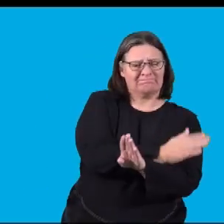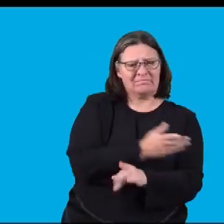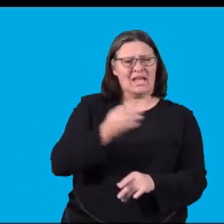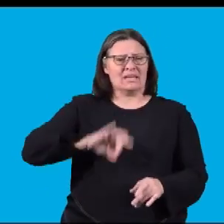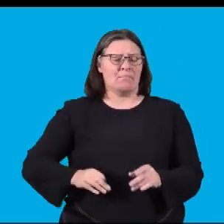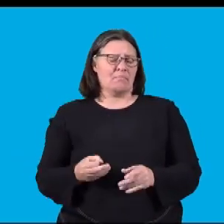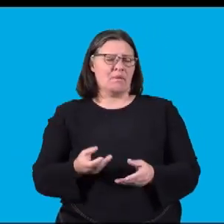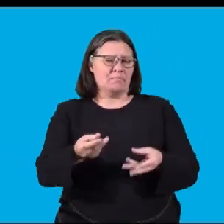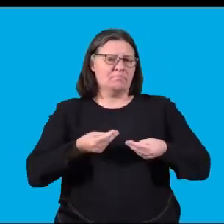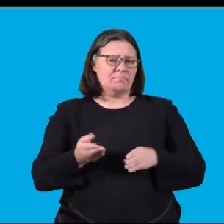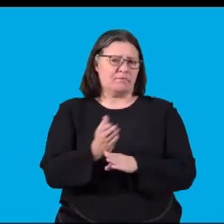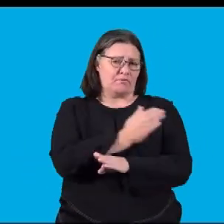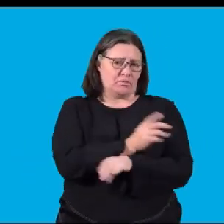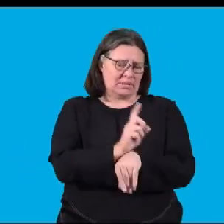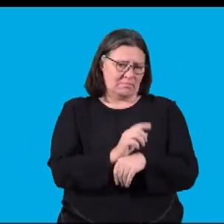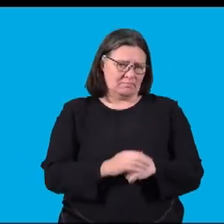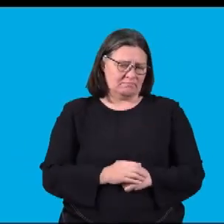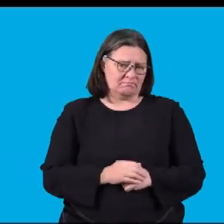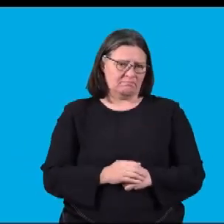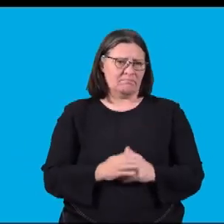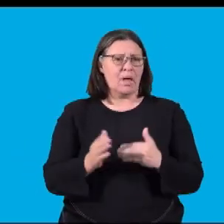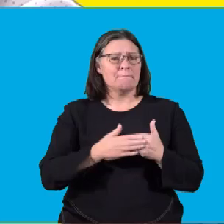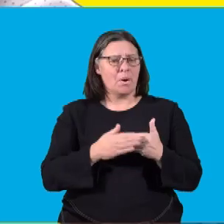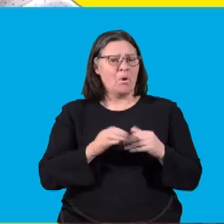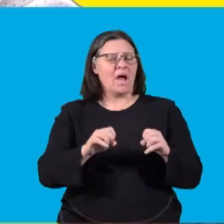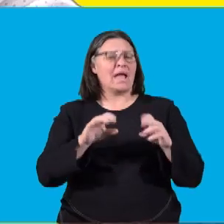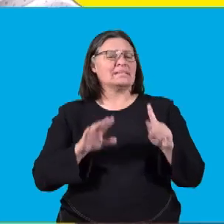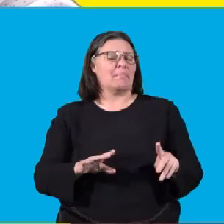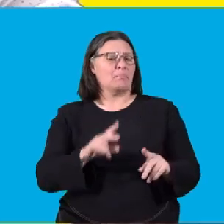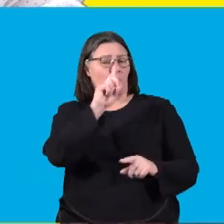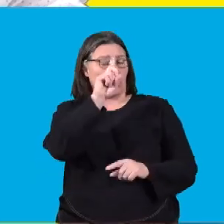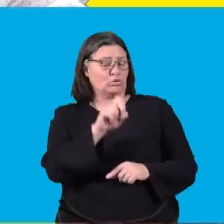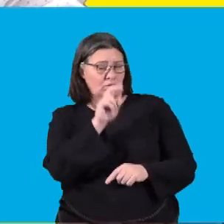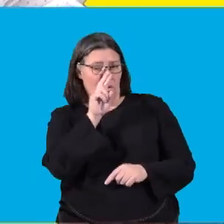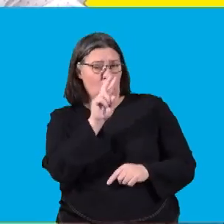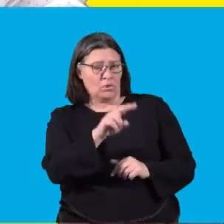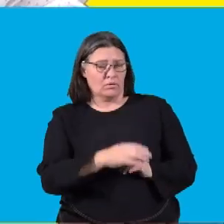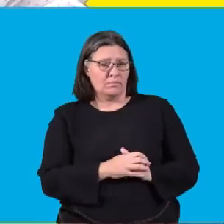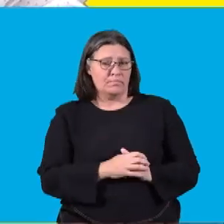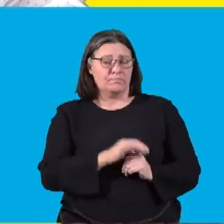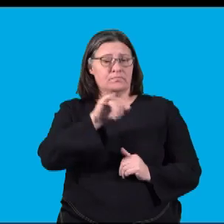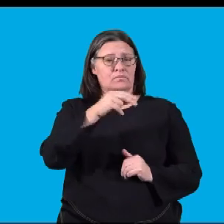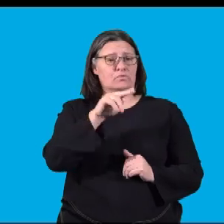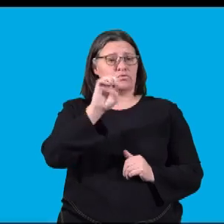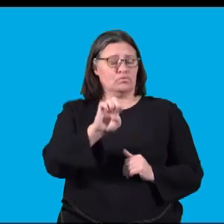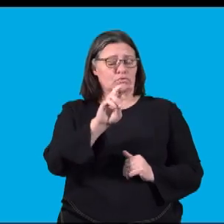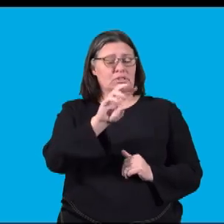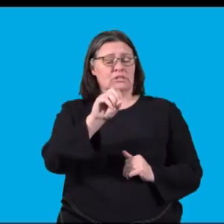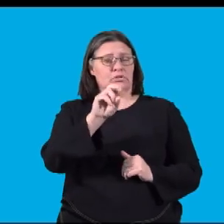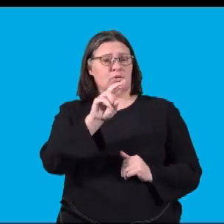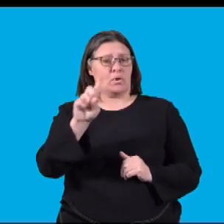in advance. For further exam questions, you may look at the June